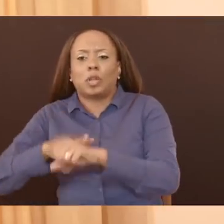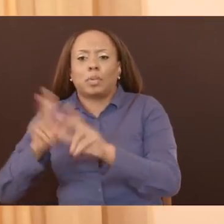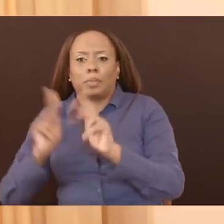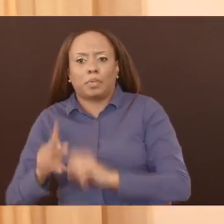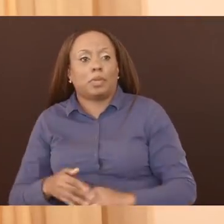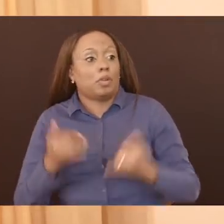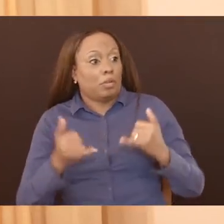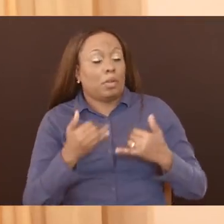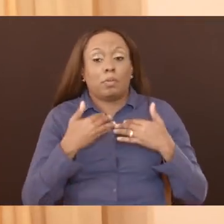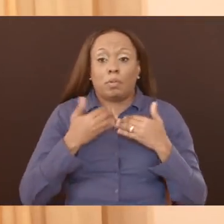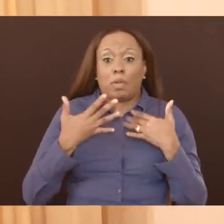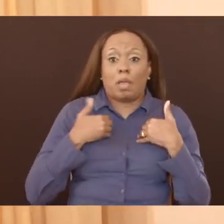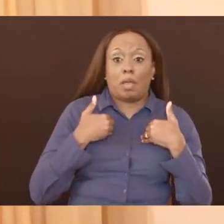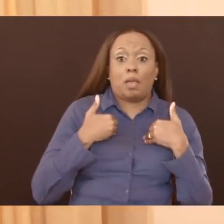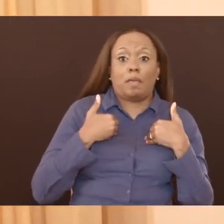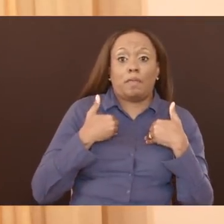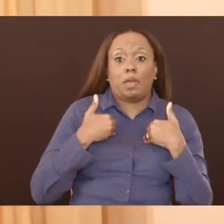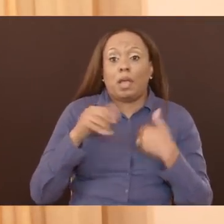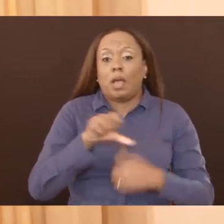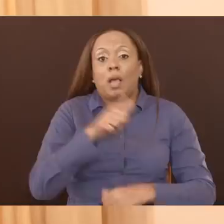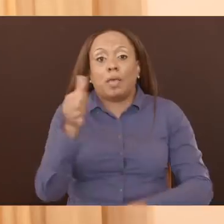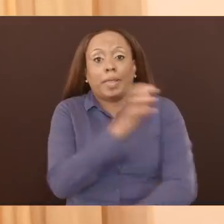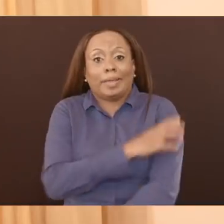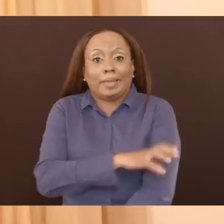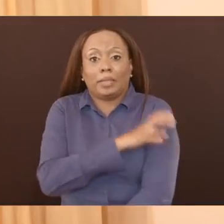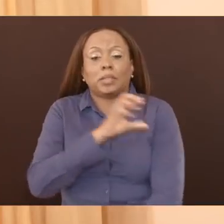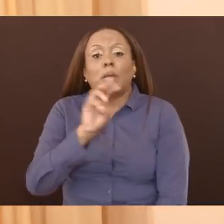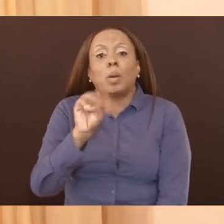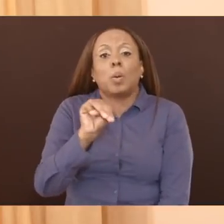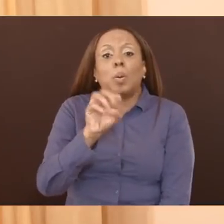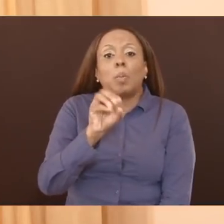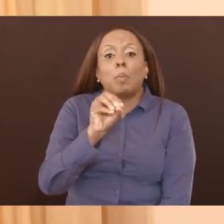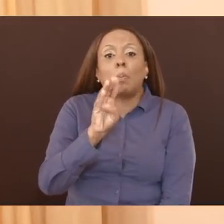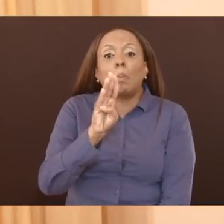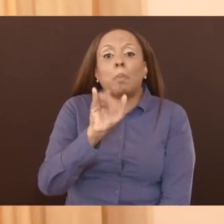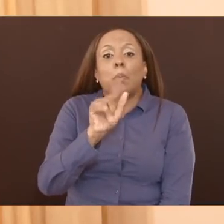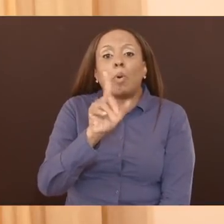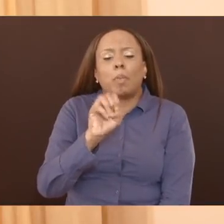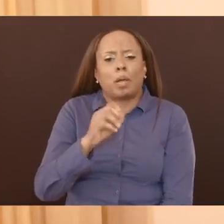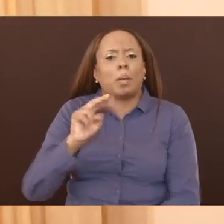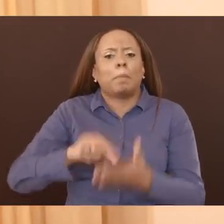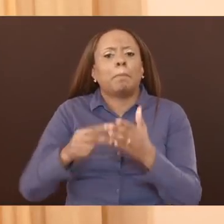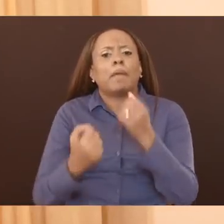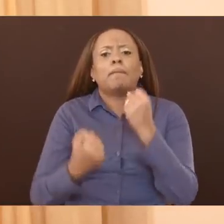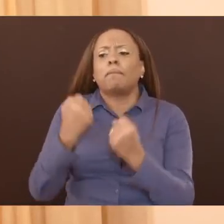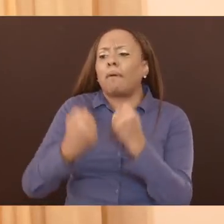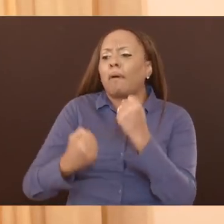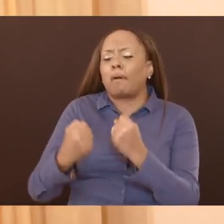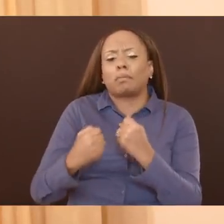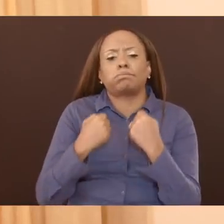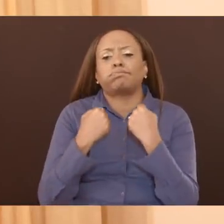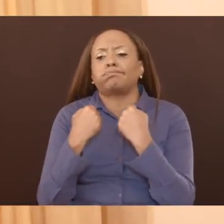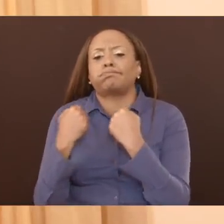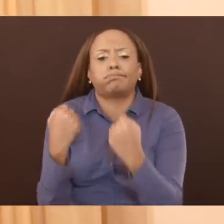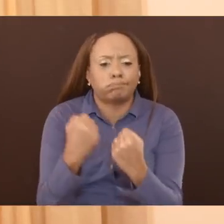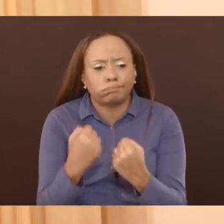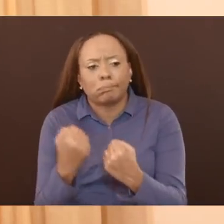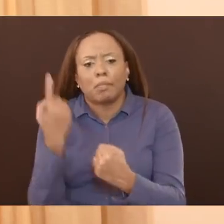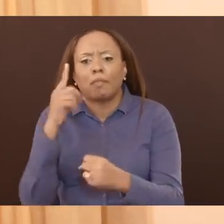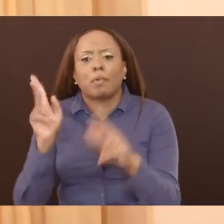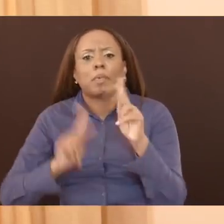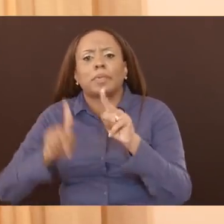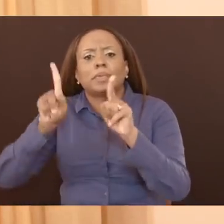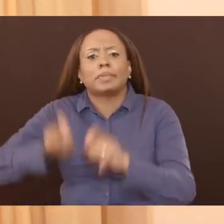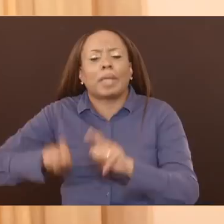testing clinics all over the island as pop-up clinics, but we're also seeking to do fixed additional alternative sites for